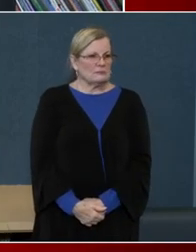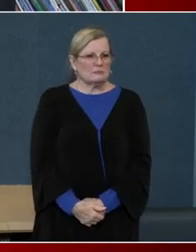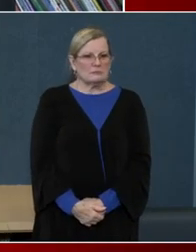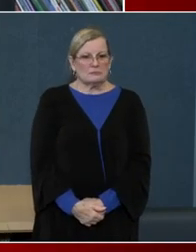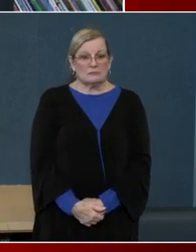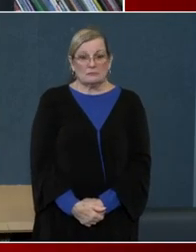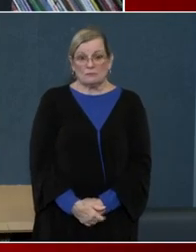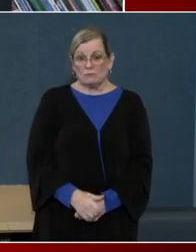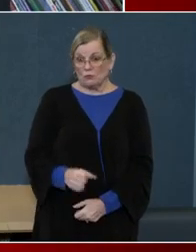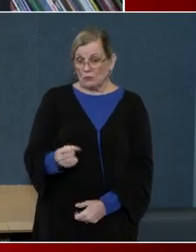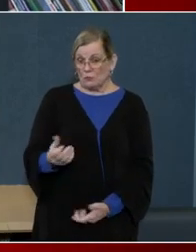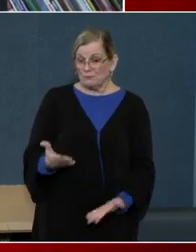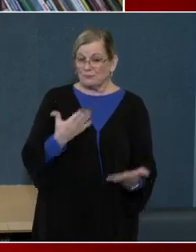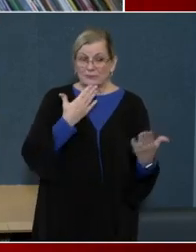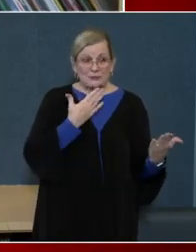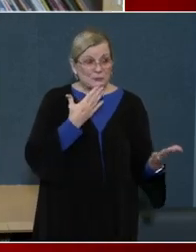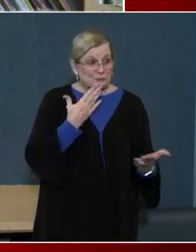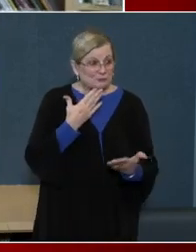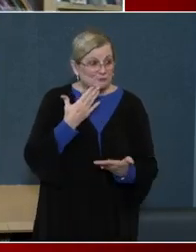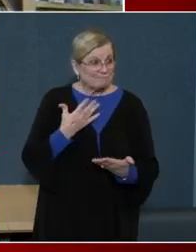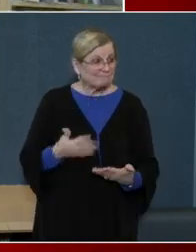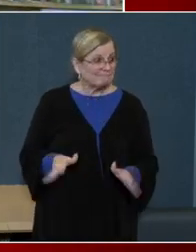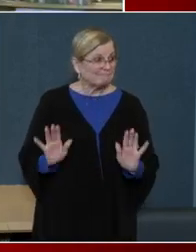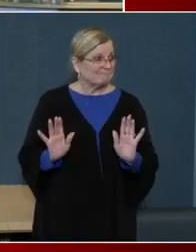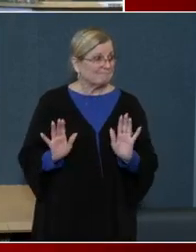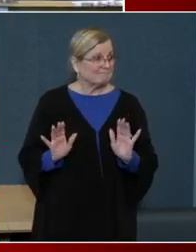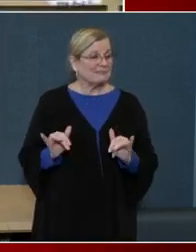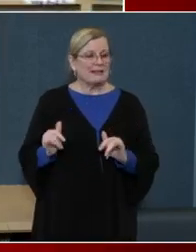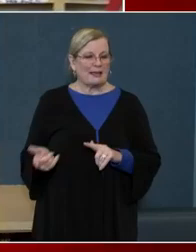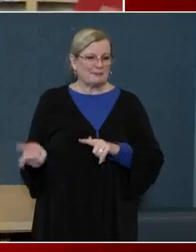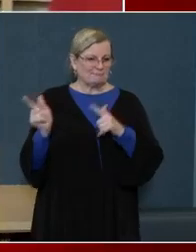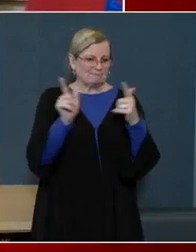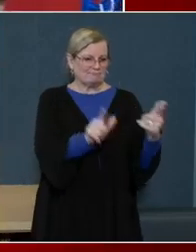Madam Mayor, thank you very much. Thank you, Mr. Chairman. Thank you.